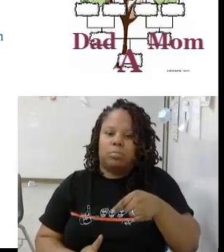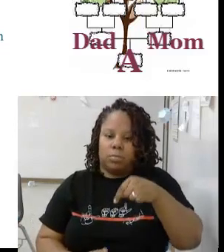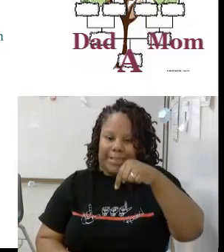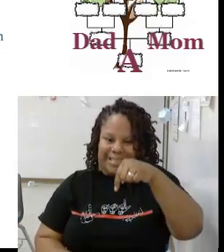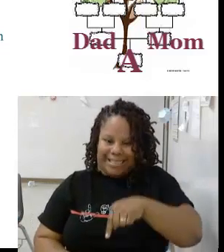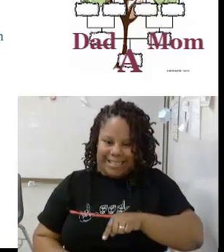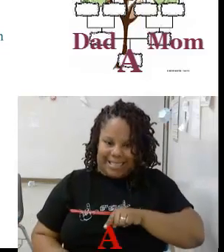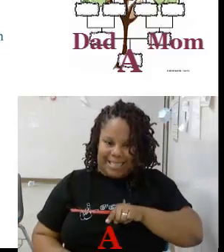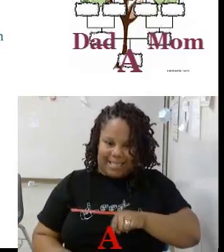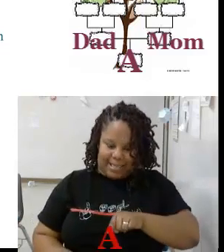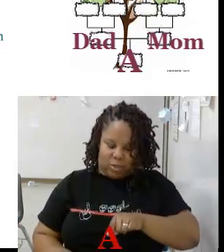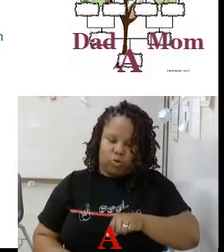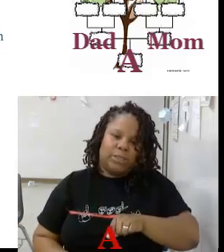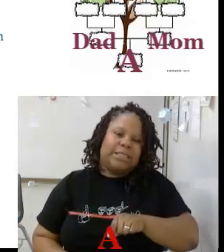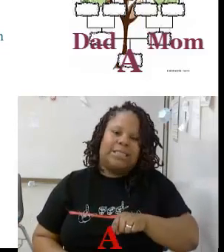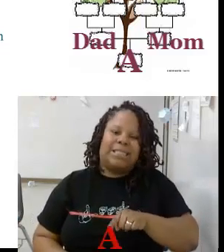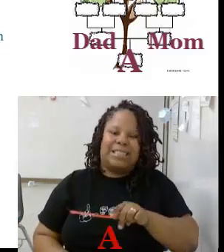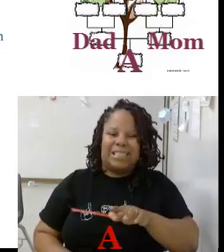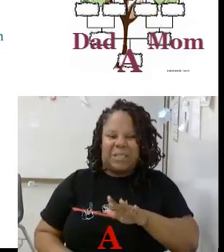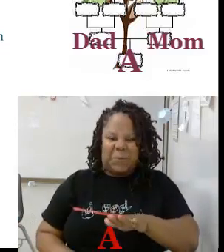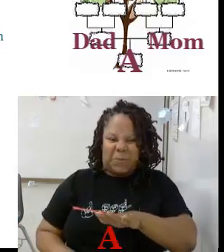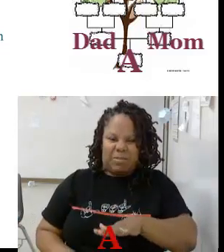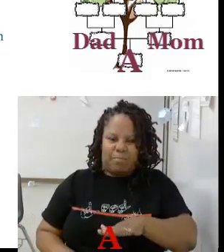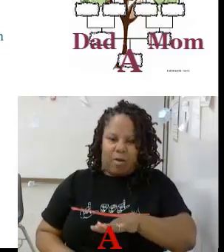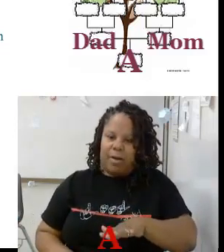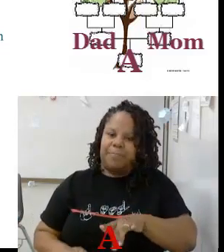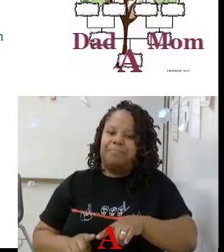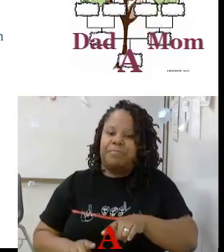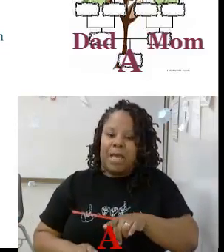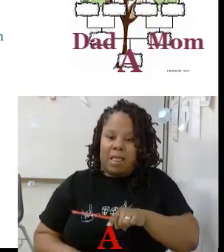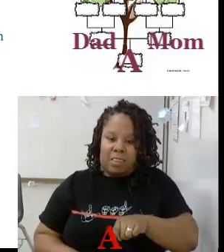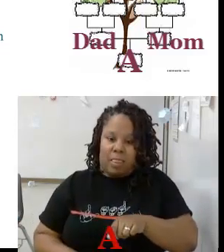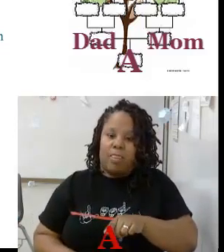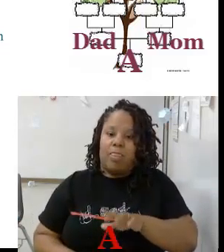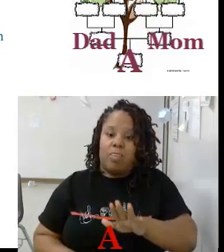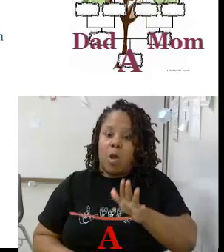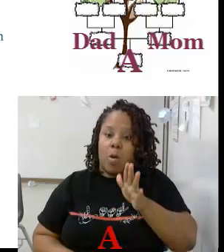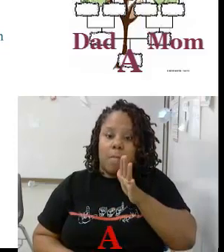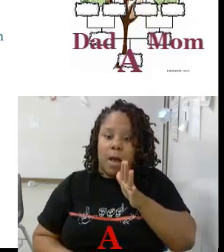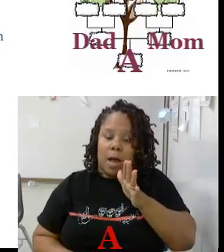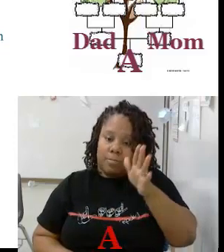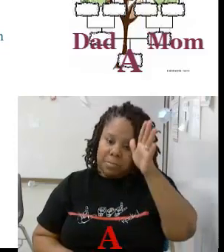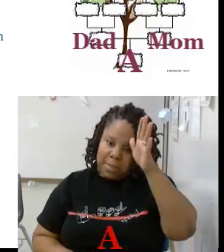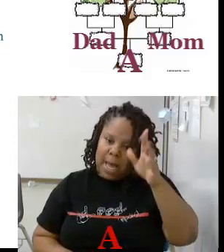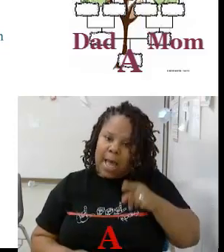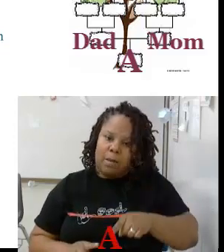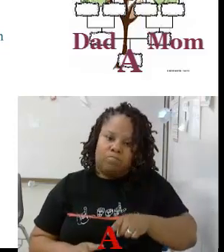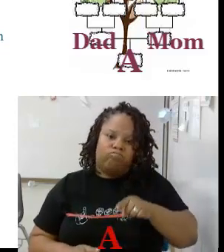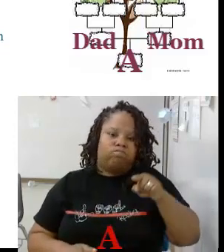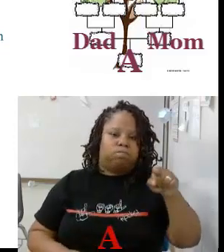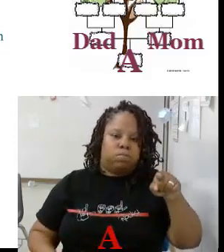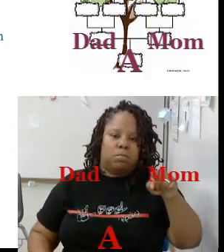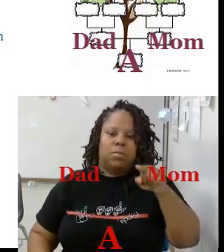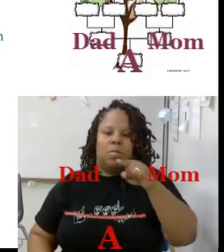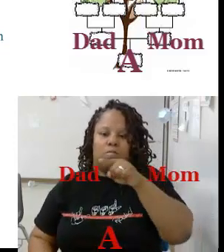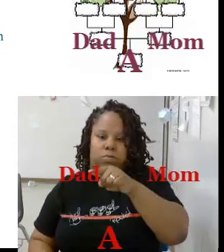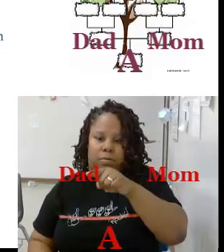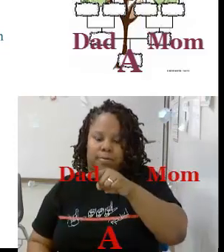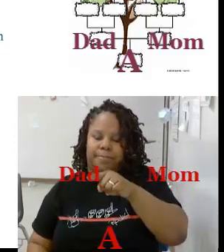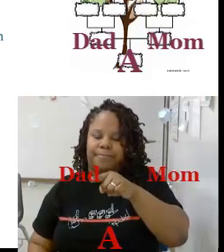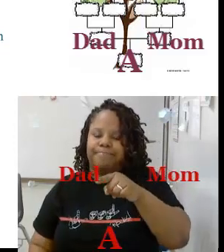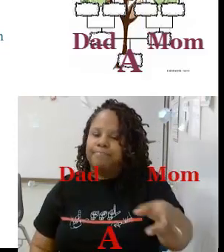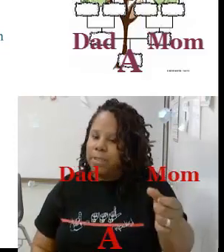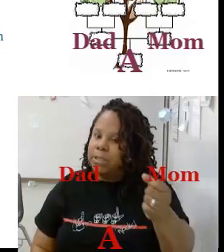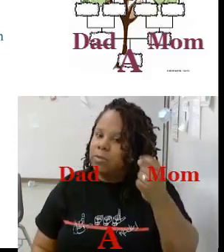And then whenever you sign about their parents, you're going to move up. Now, typically, when you're referring to anything in ASL, your